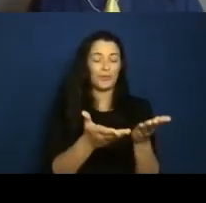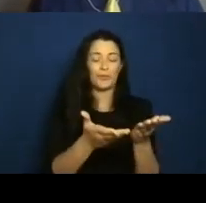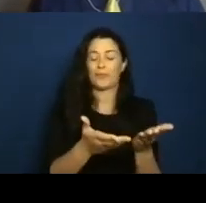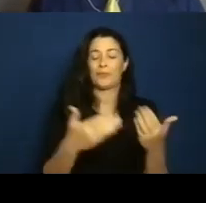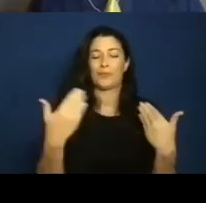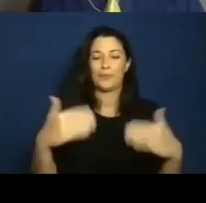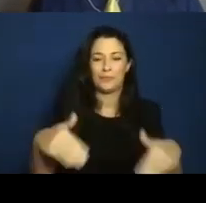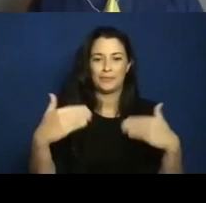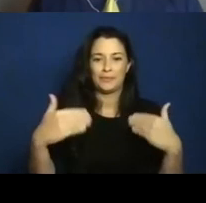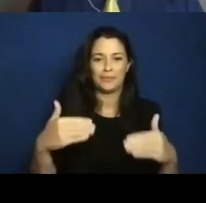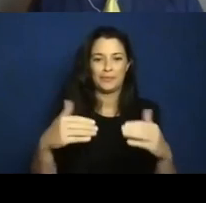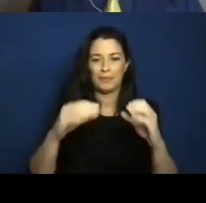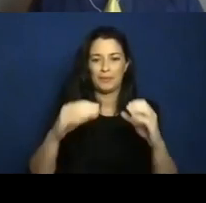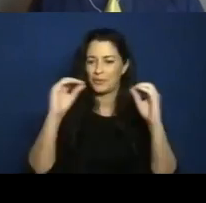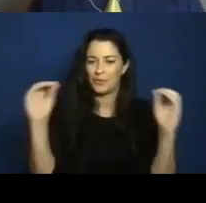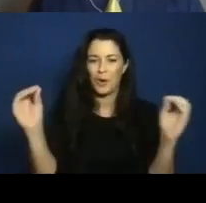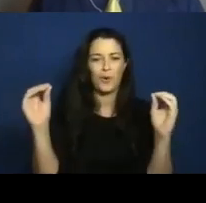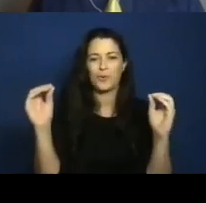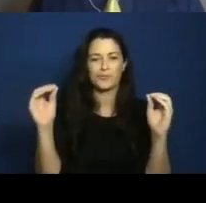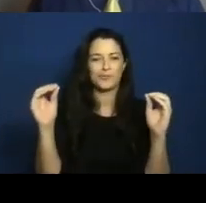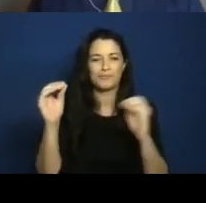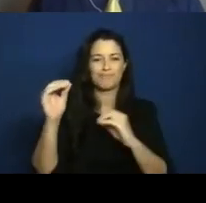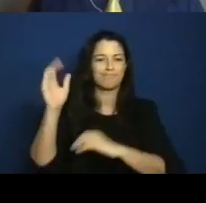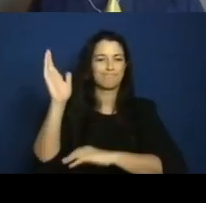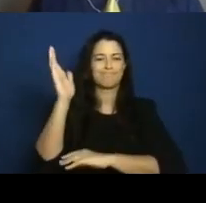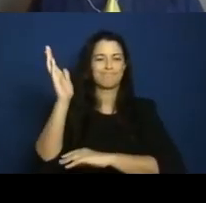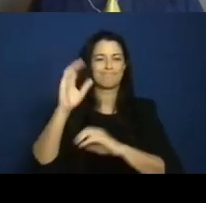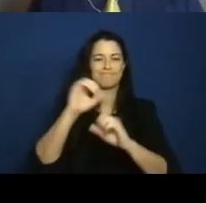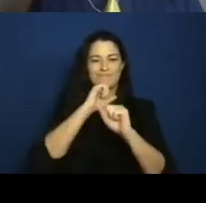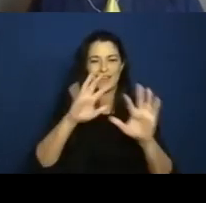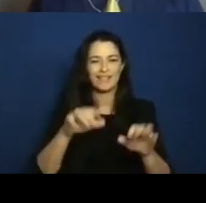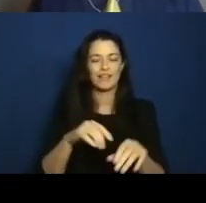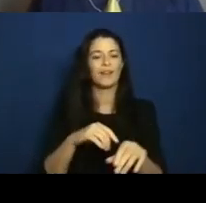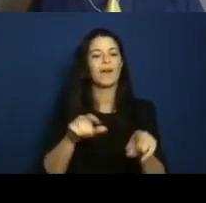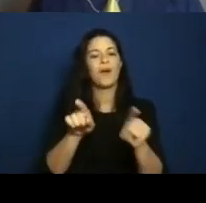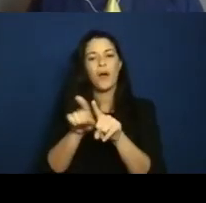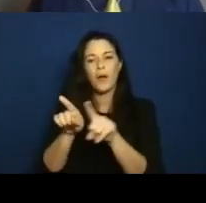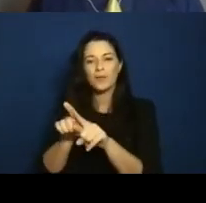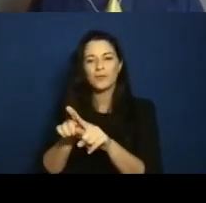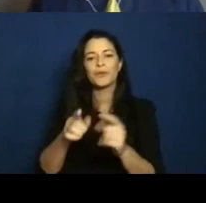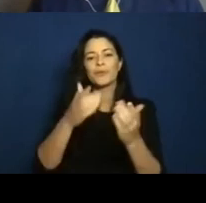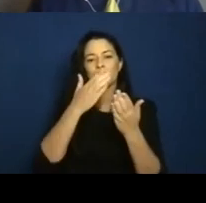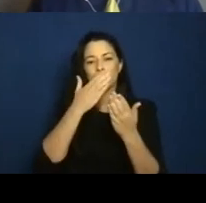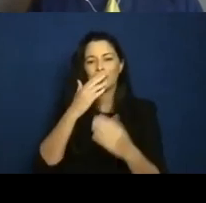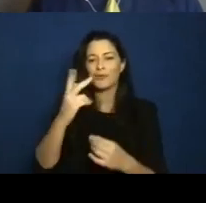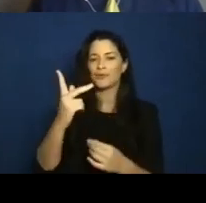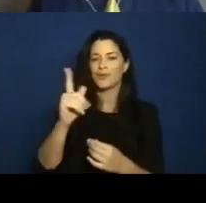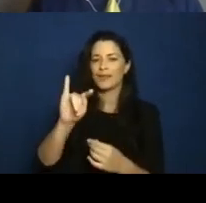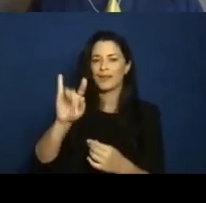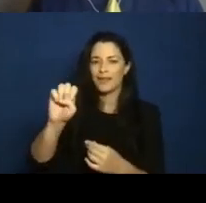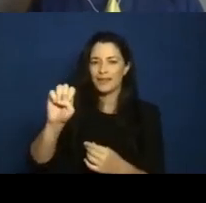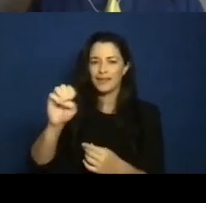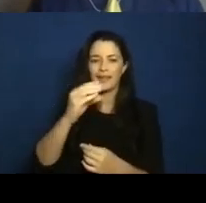any substantive. And also I'd like to thank Kate and Jessica for making sure that those in our disadvantaged population are able